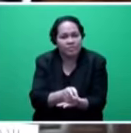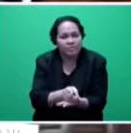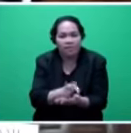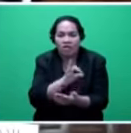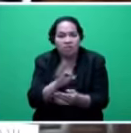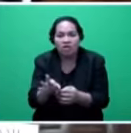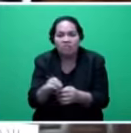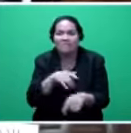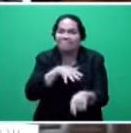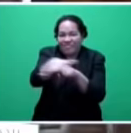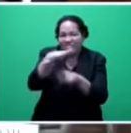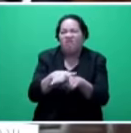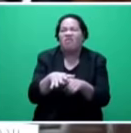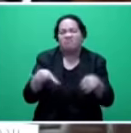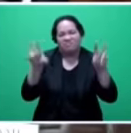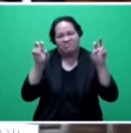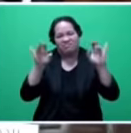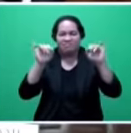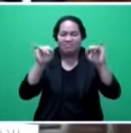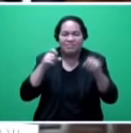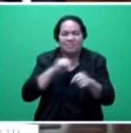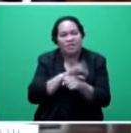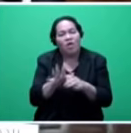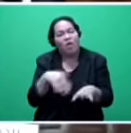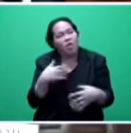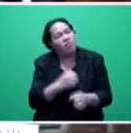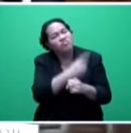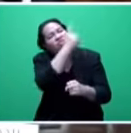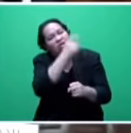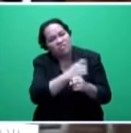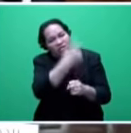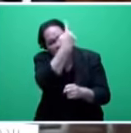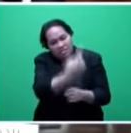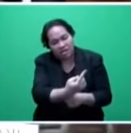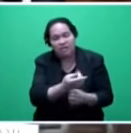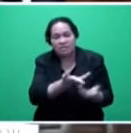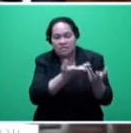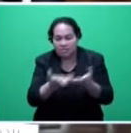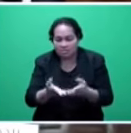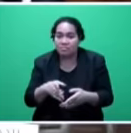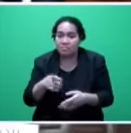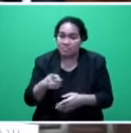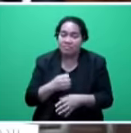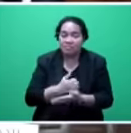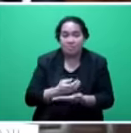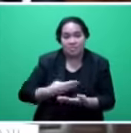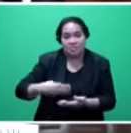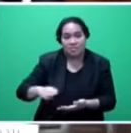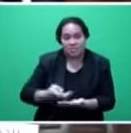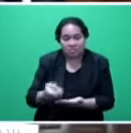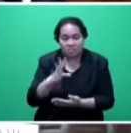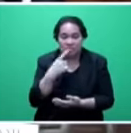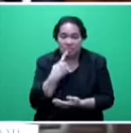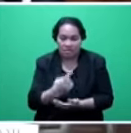solely blame COVID-19 pandemic as an act of God, as claimed by the Minister of the Economy. The Fiji